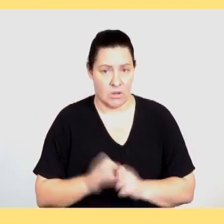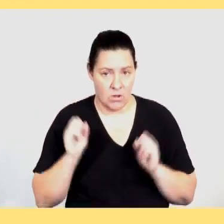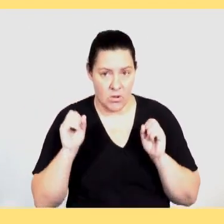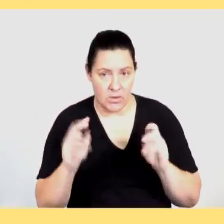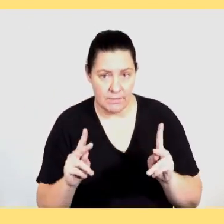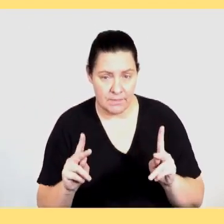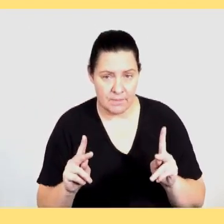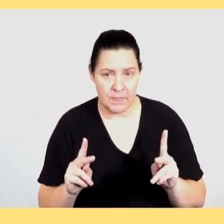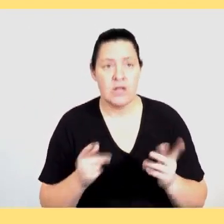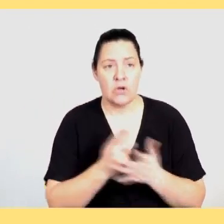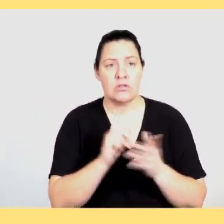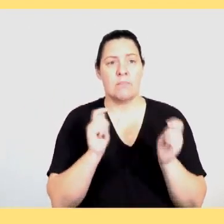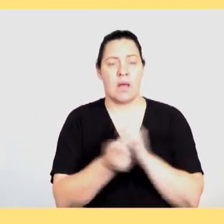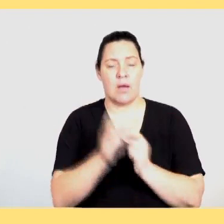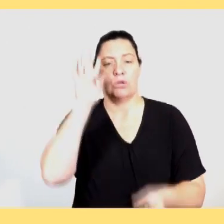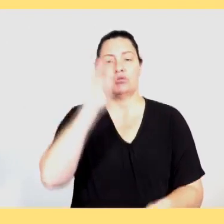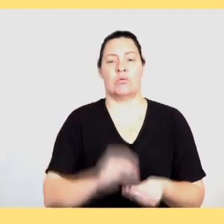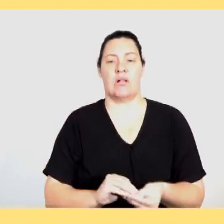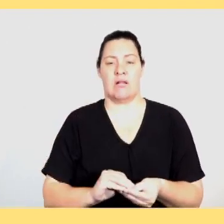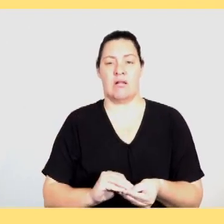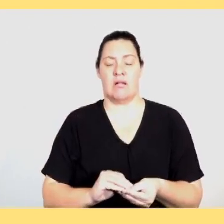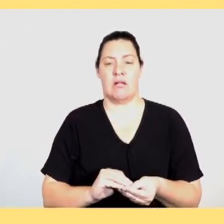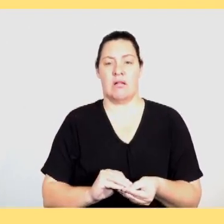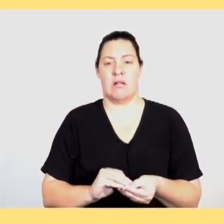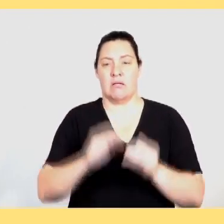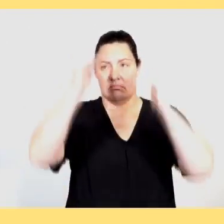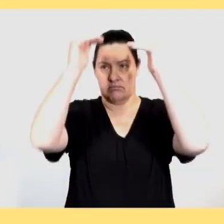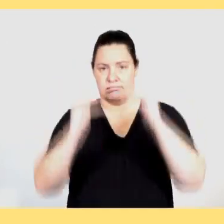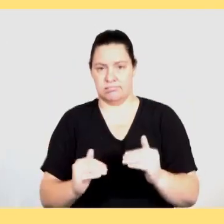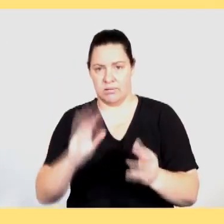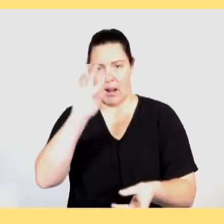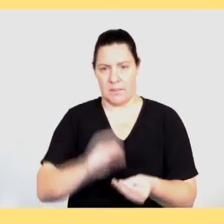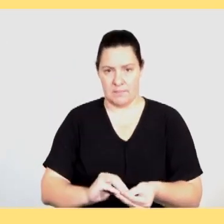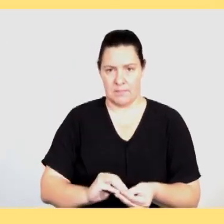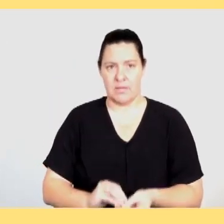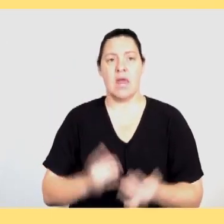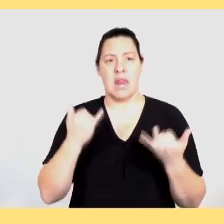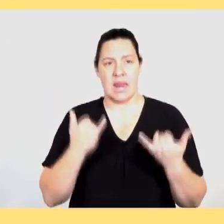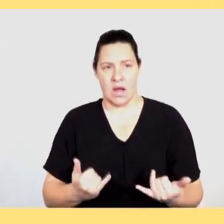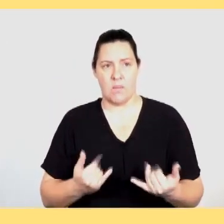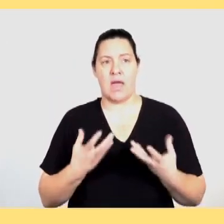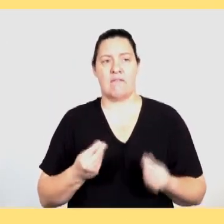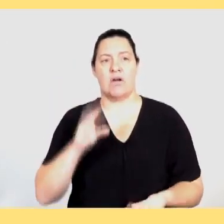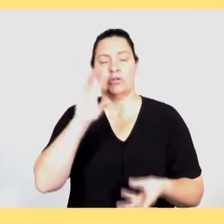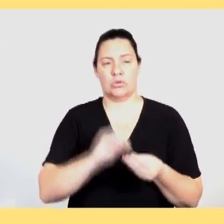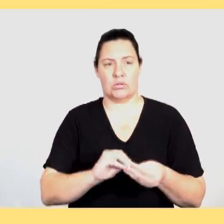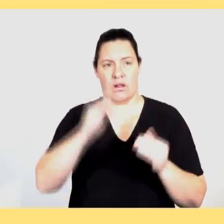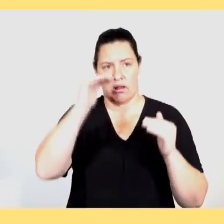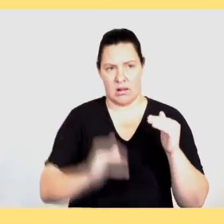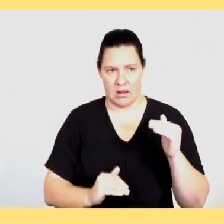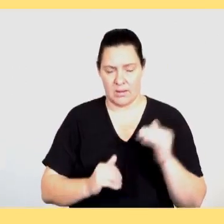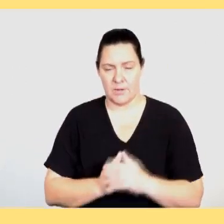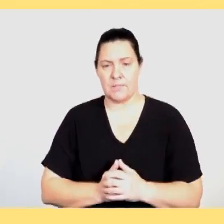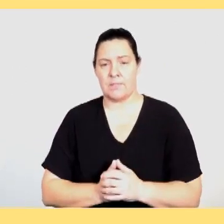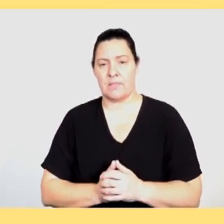17,400. All right. So that becomes my total brought down. So when I'm here, I now have my total